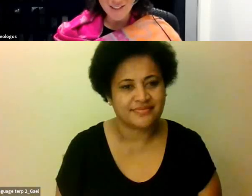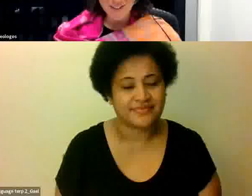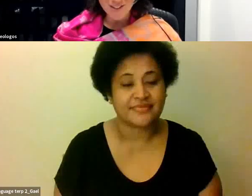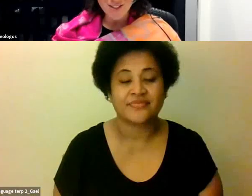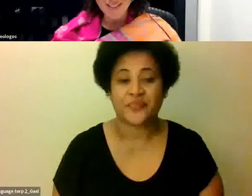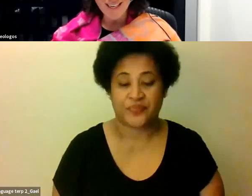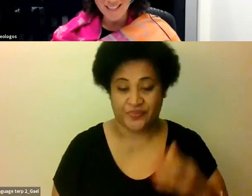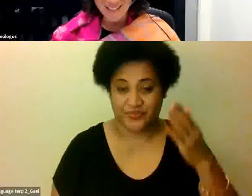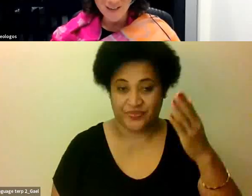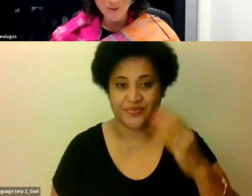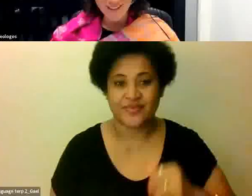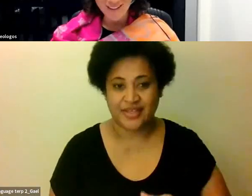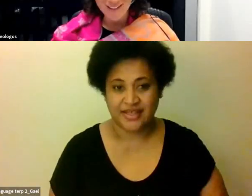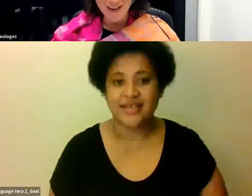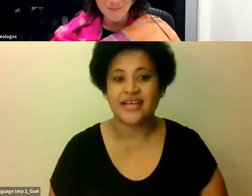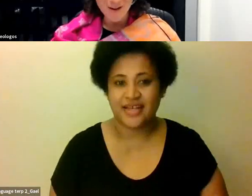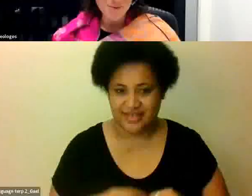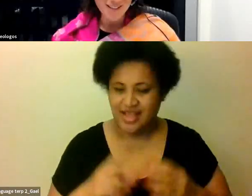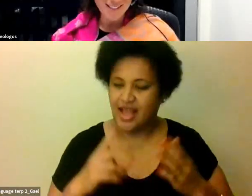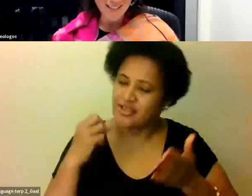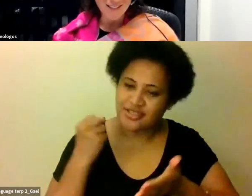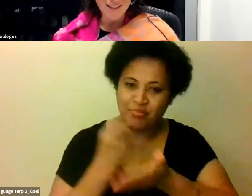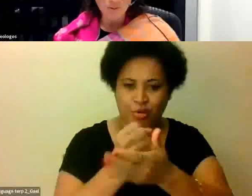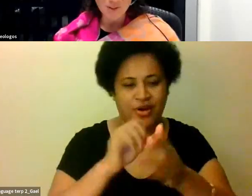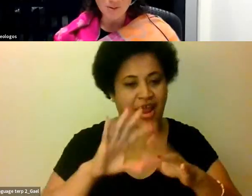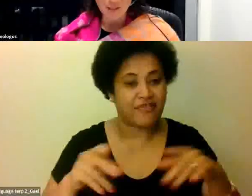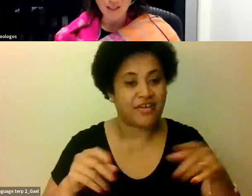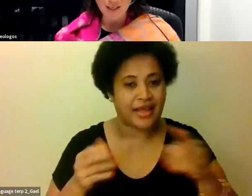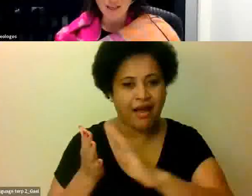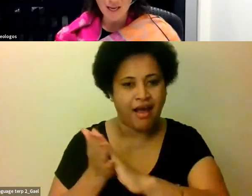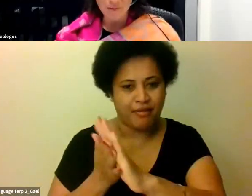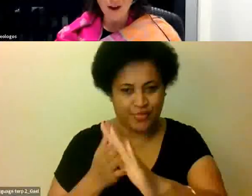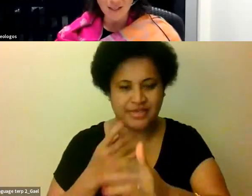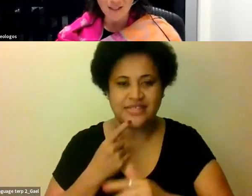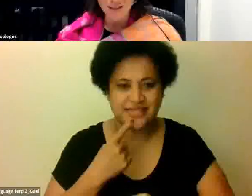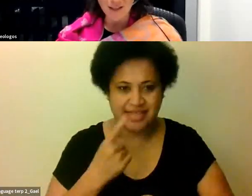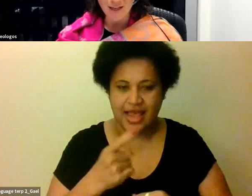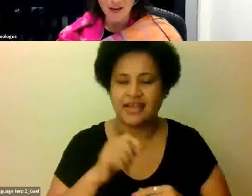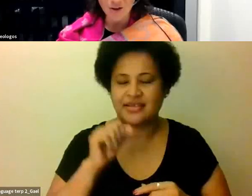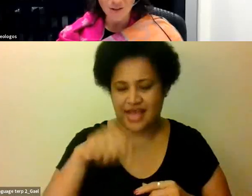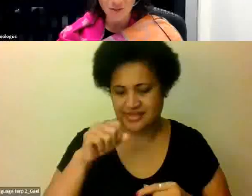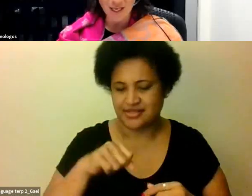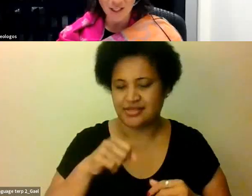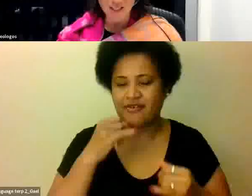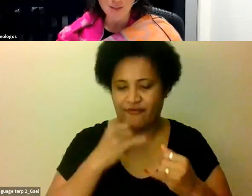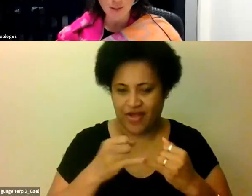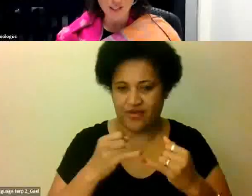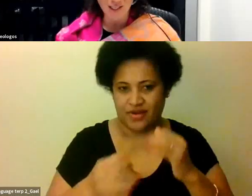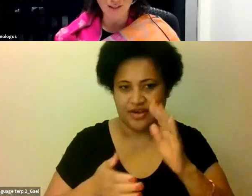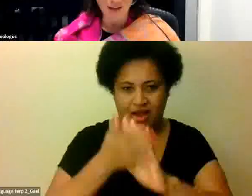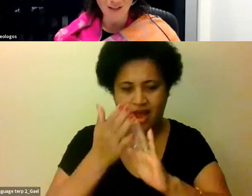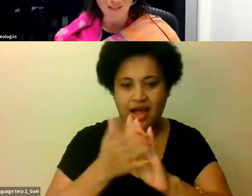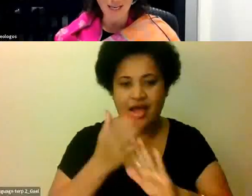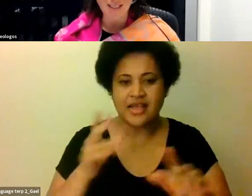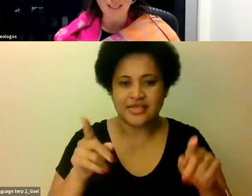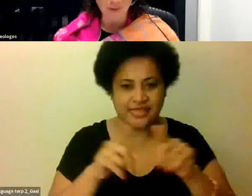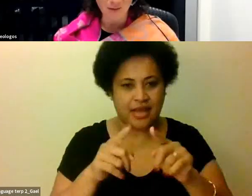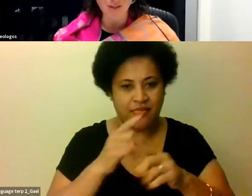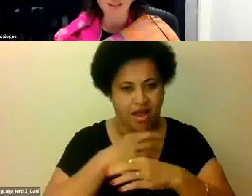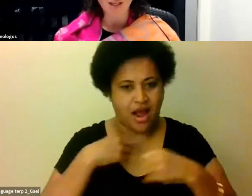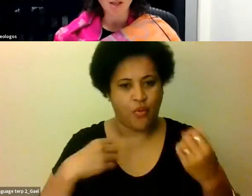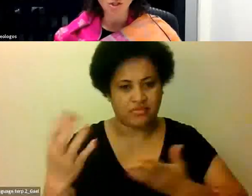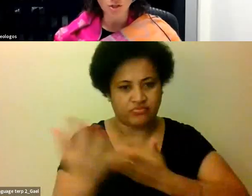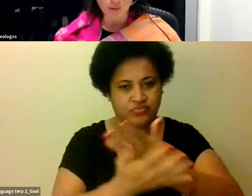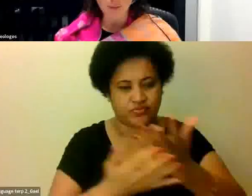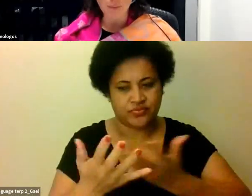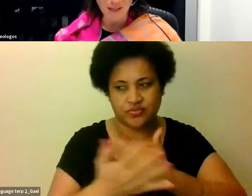Yes, I'd like to just second everything that Harpreet said. That was a really key finding in our consultation, especially in the last 18